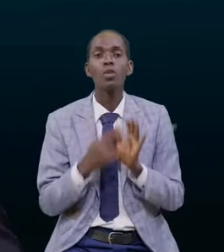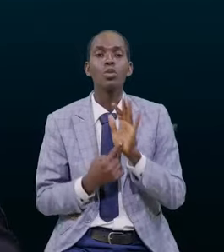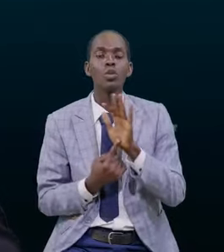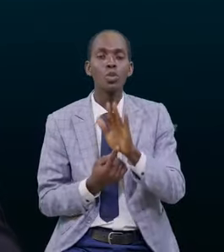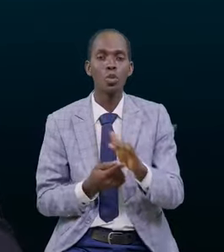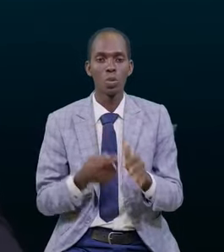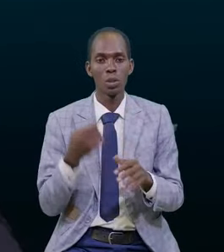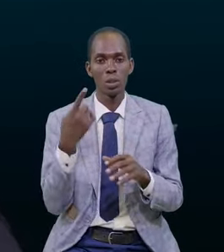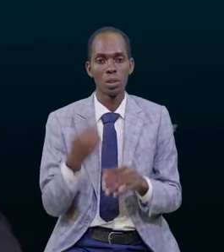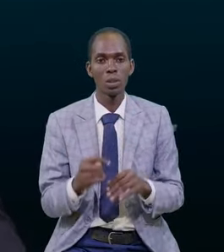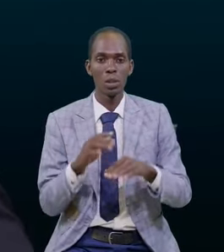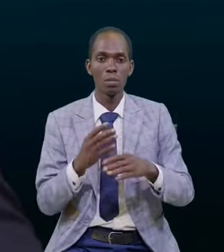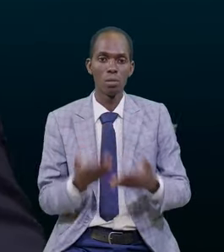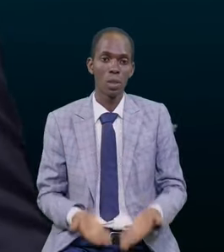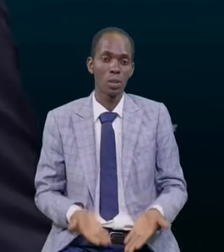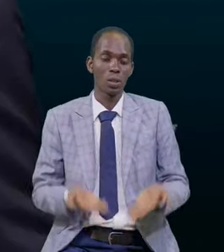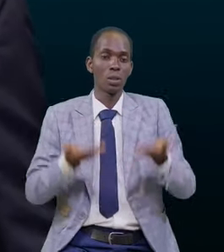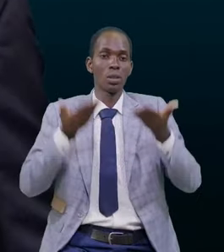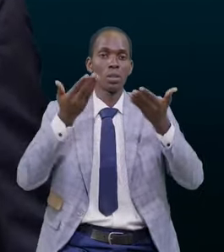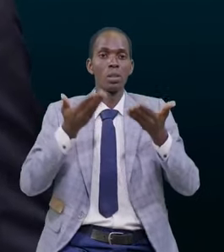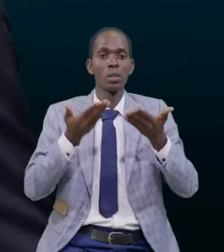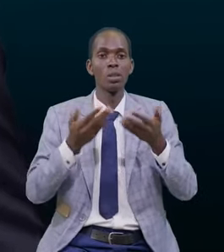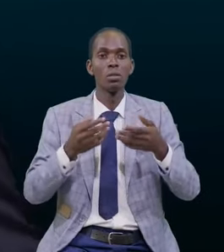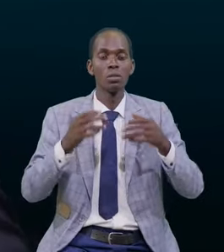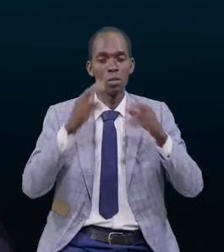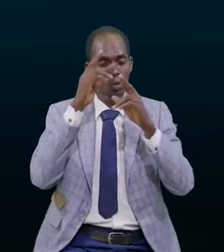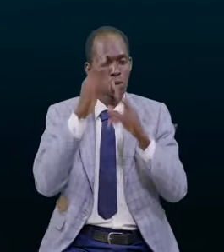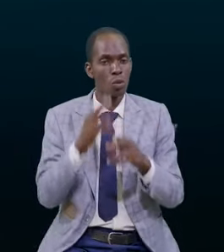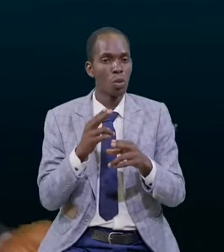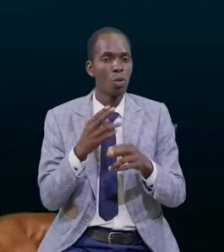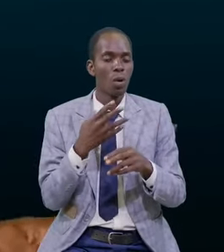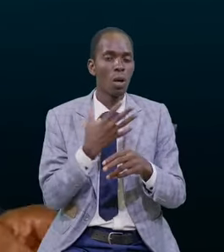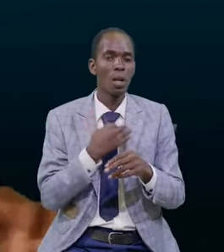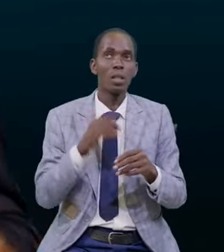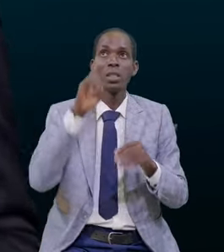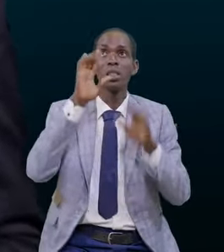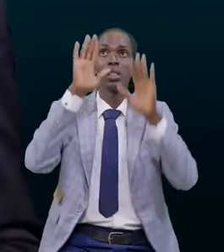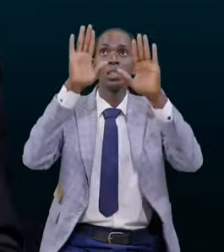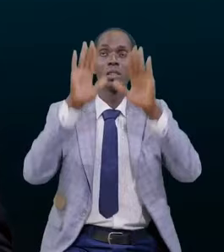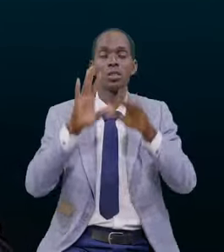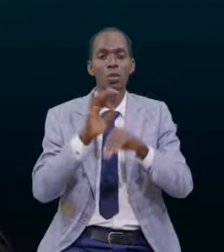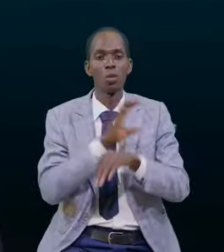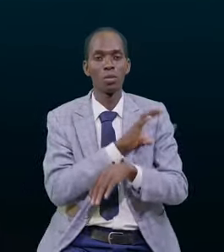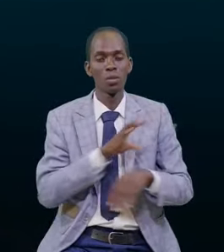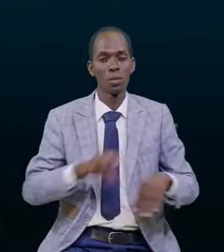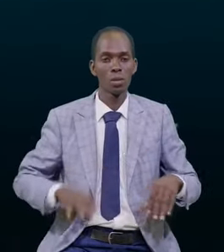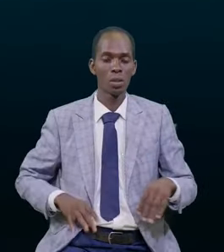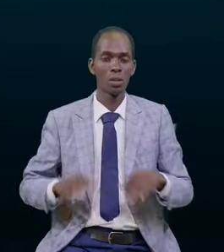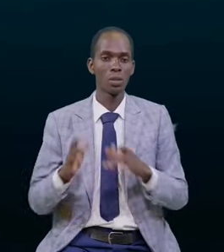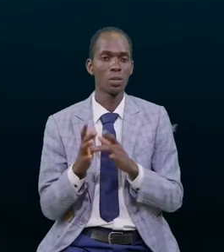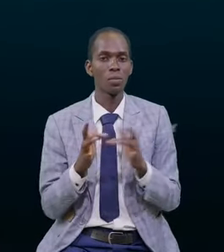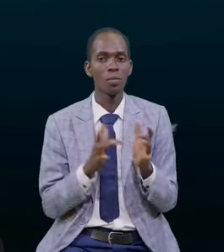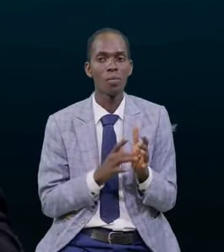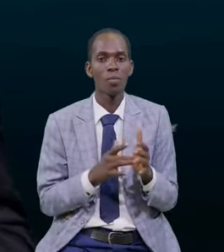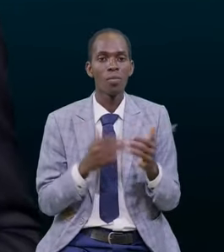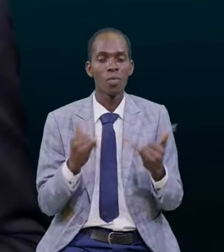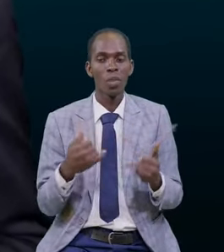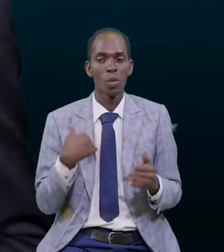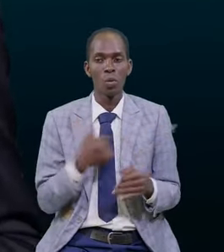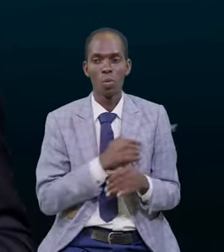unique Excellency of our Lord and Savior Jesus Christ we now focus on the first six